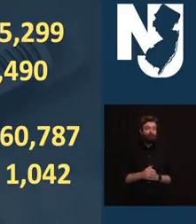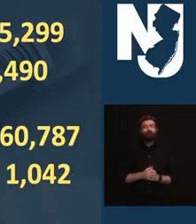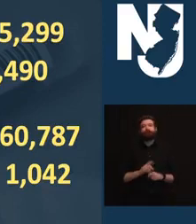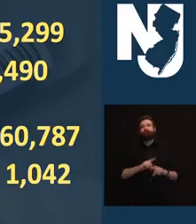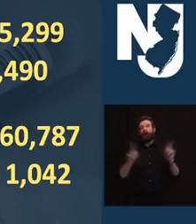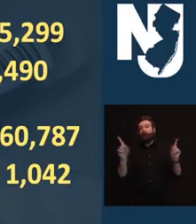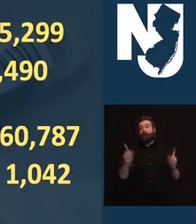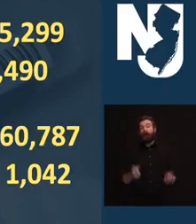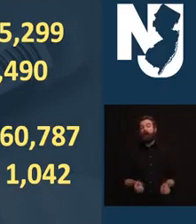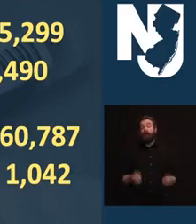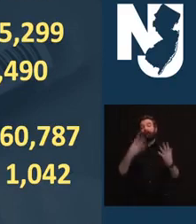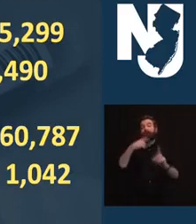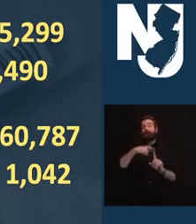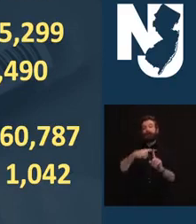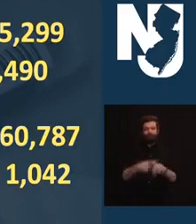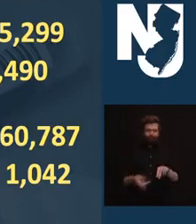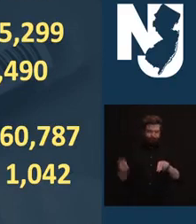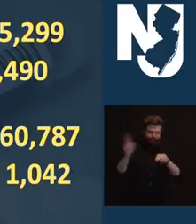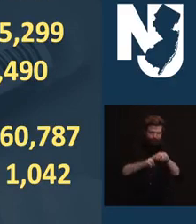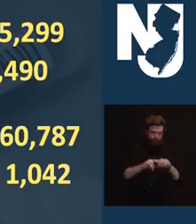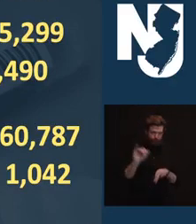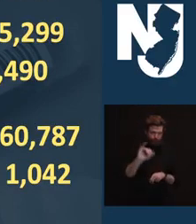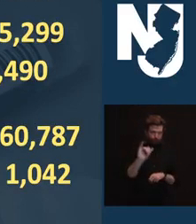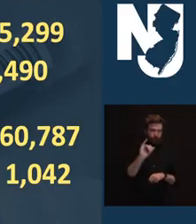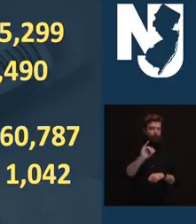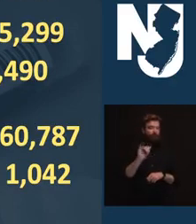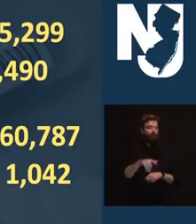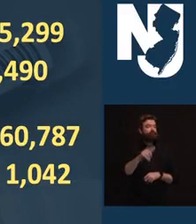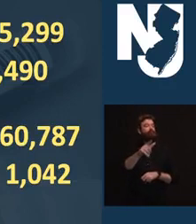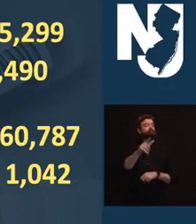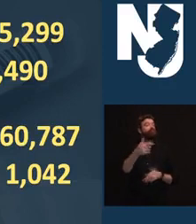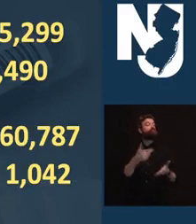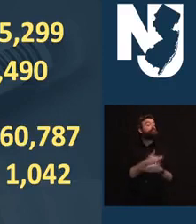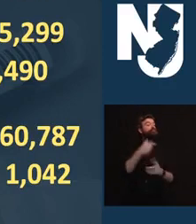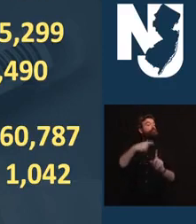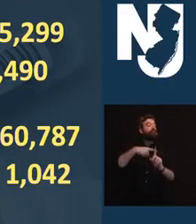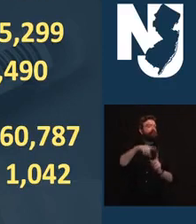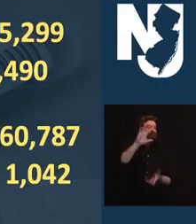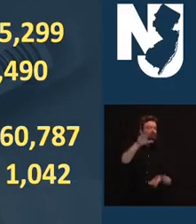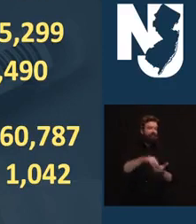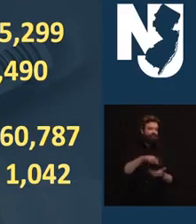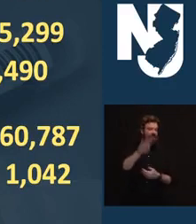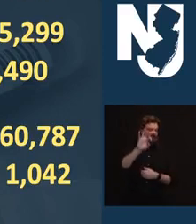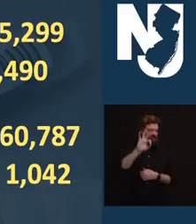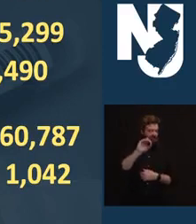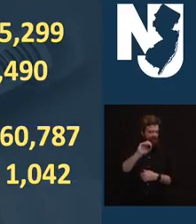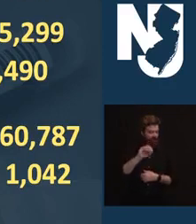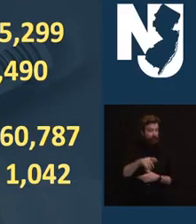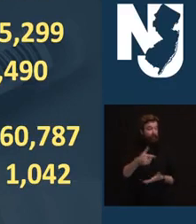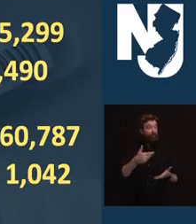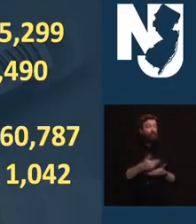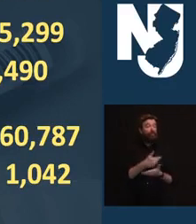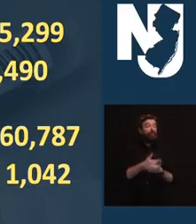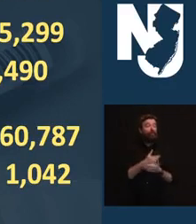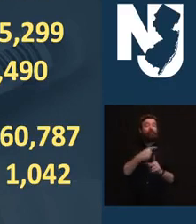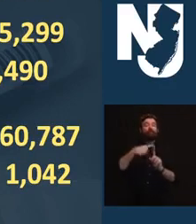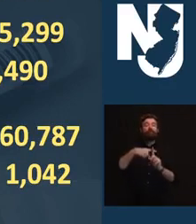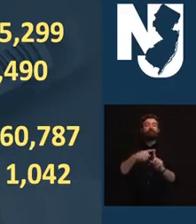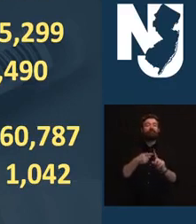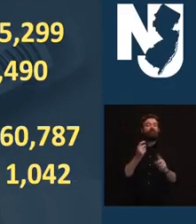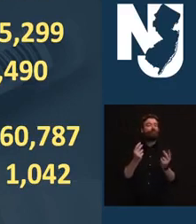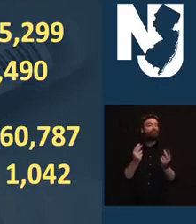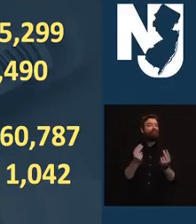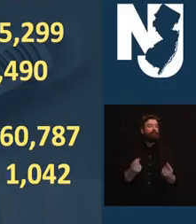5,490 new positive PCR tests, 1,042 new presumed positive antigen rapid tests being